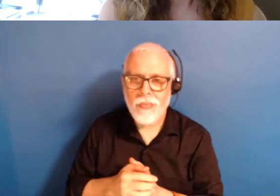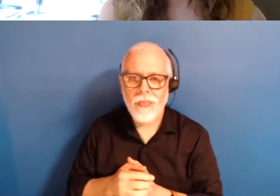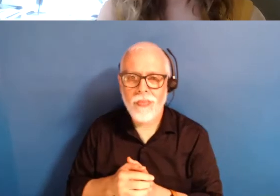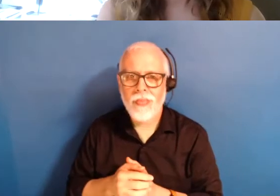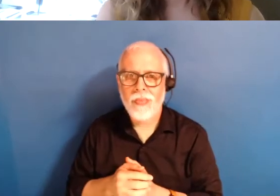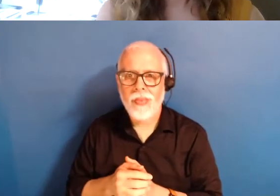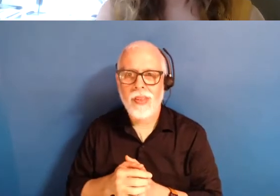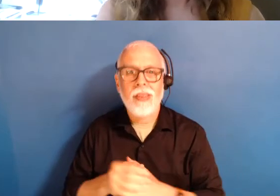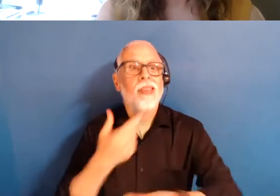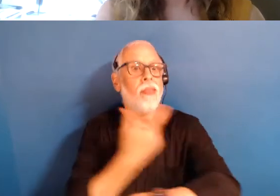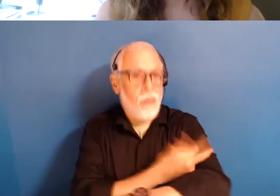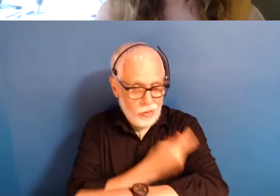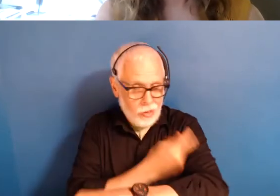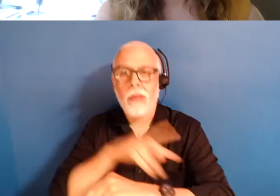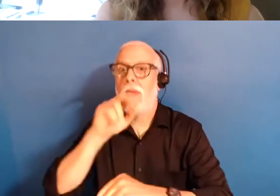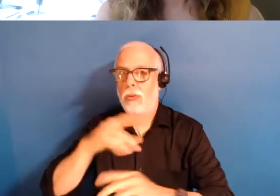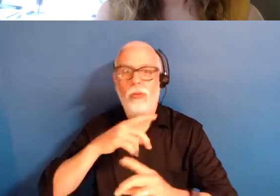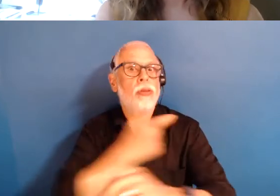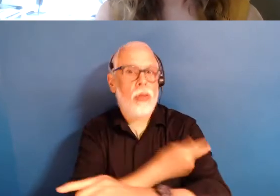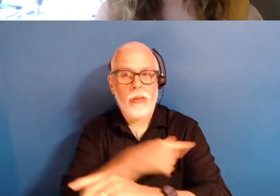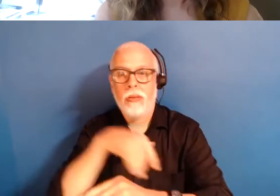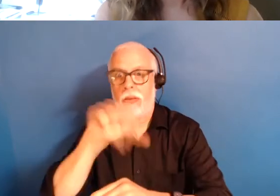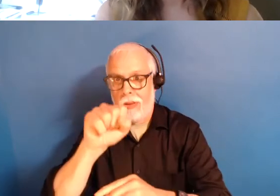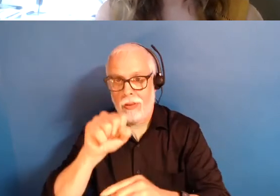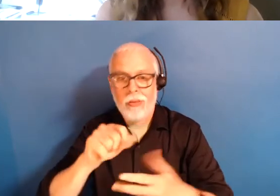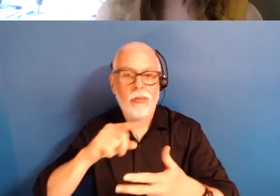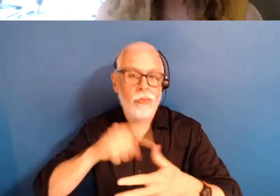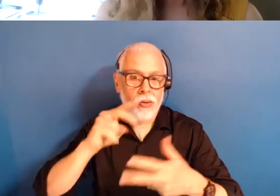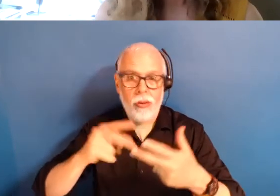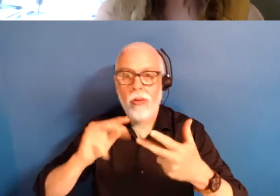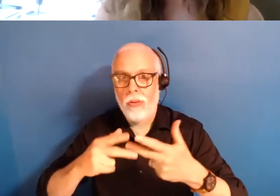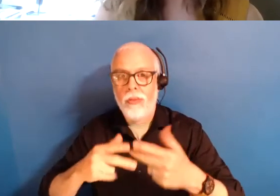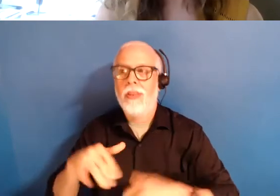Get your vaccine and your booster shots. Yes, hear, hear.